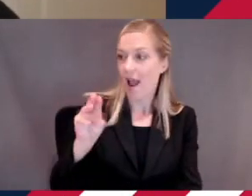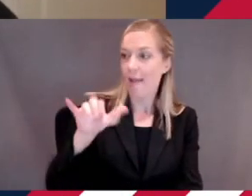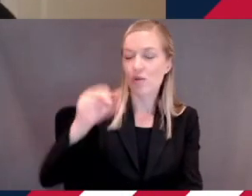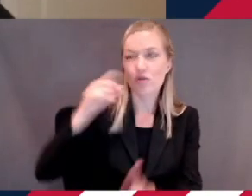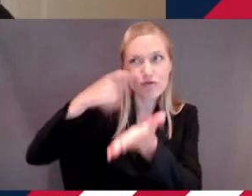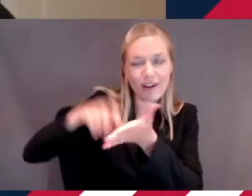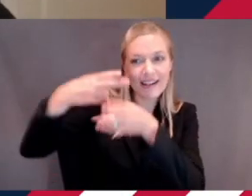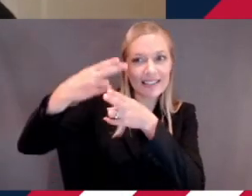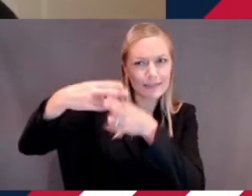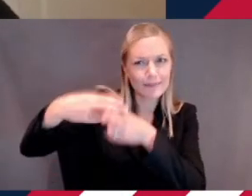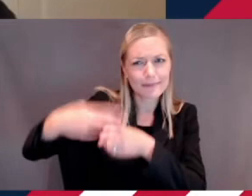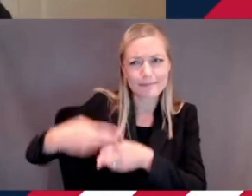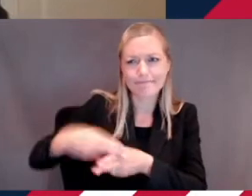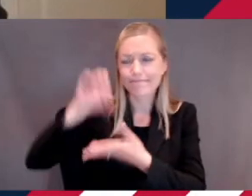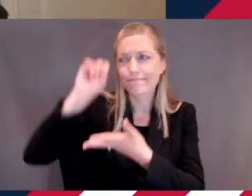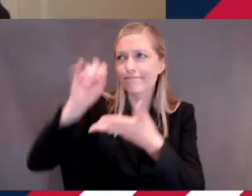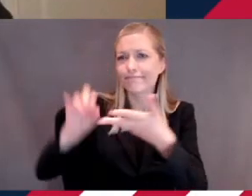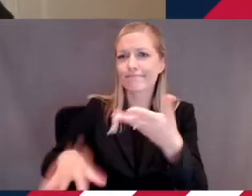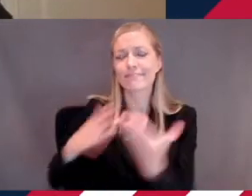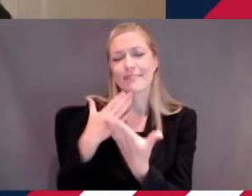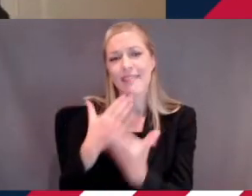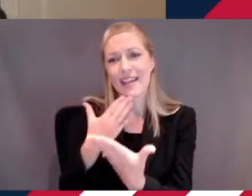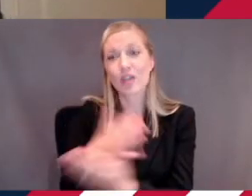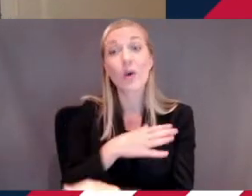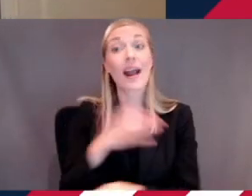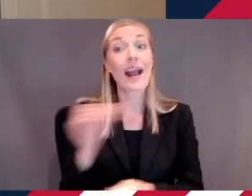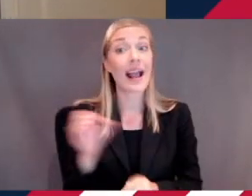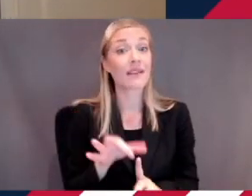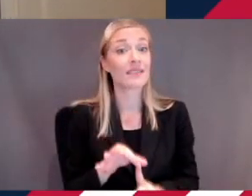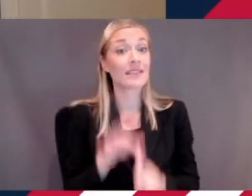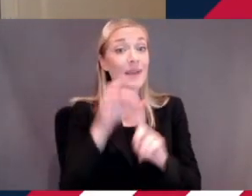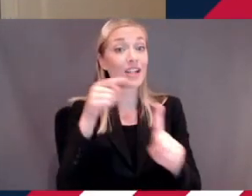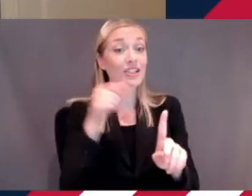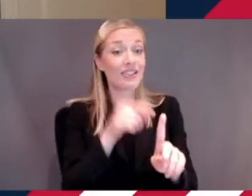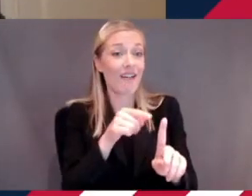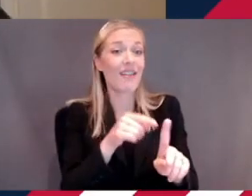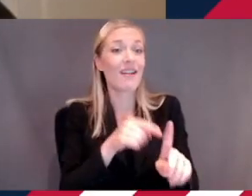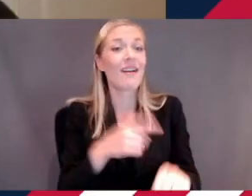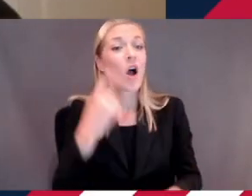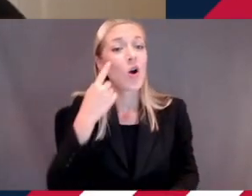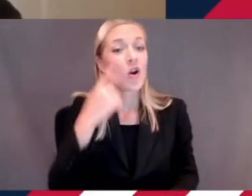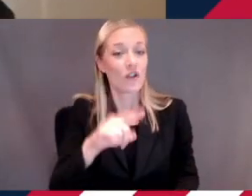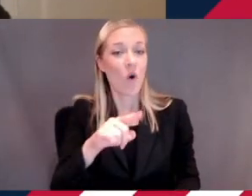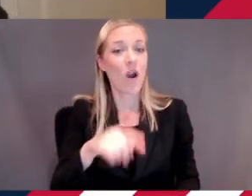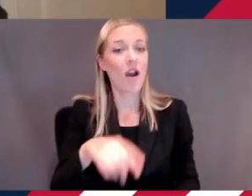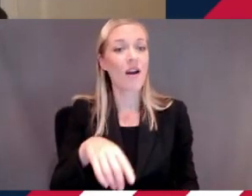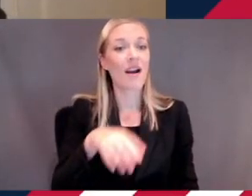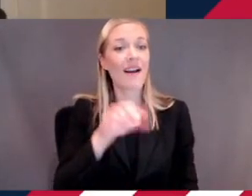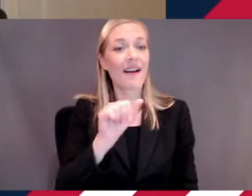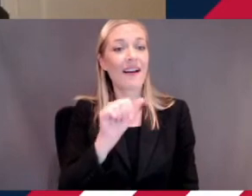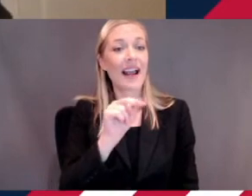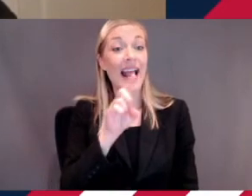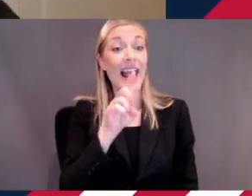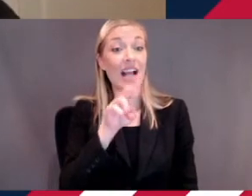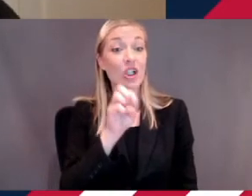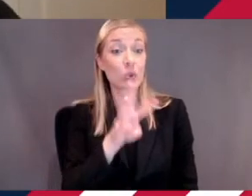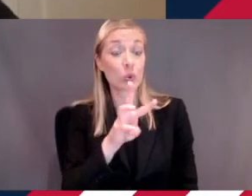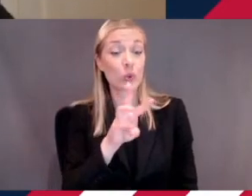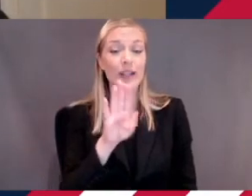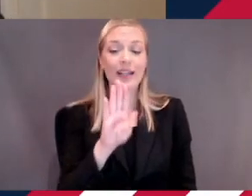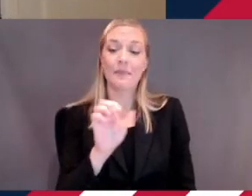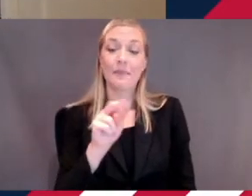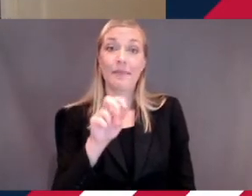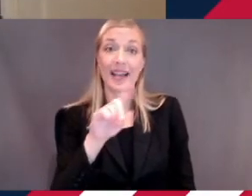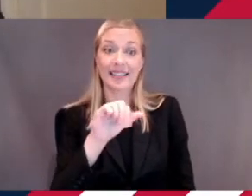want to say a special shout out to a guy named Andrew Binns, who's been working double duty on the tech related to this,